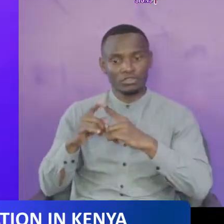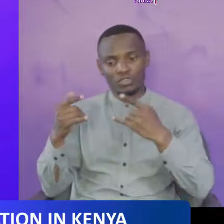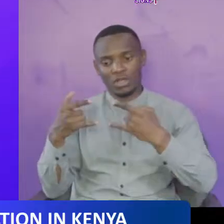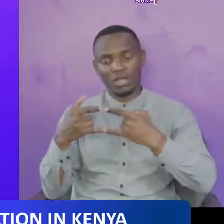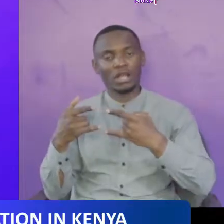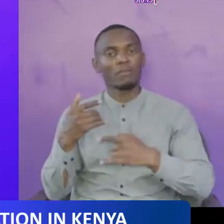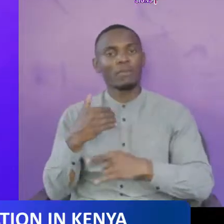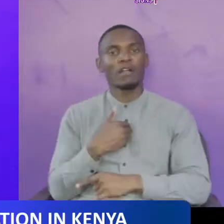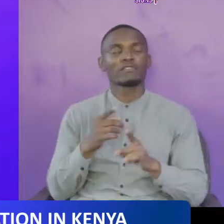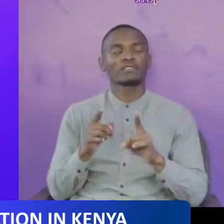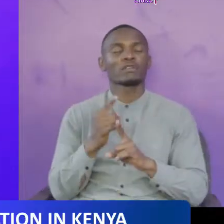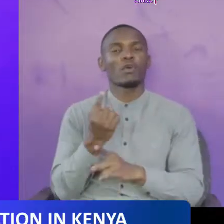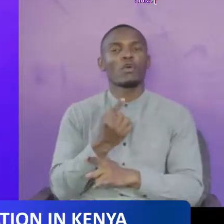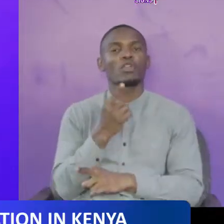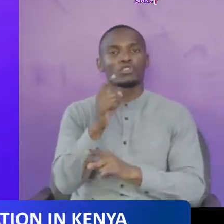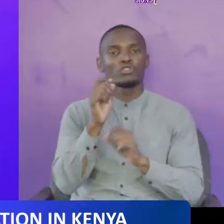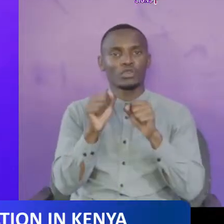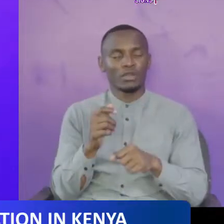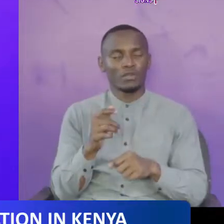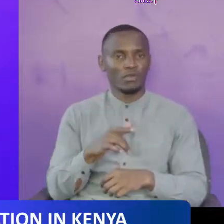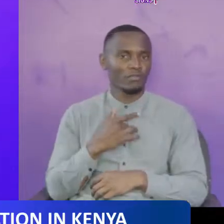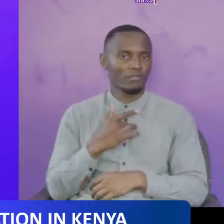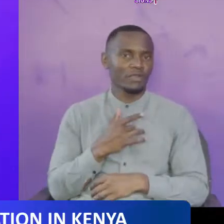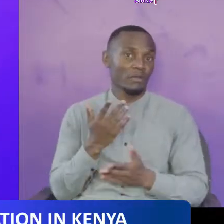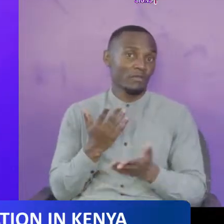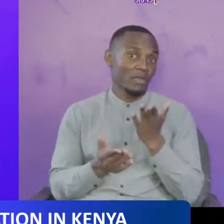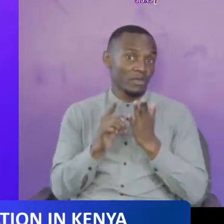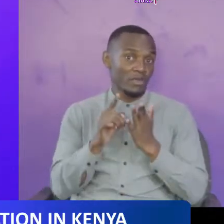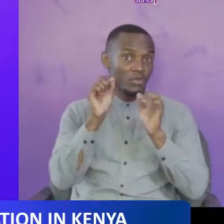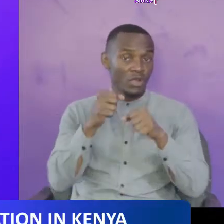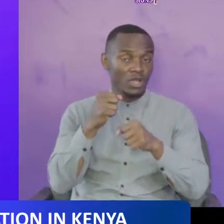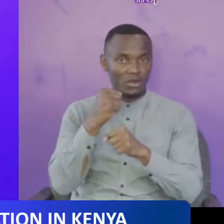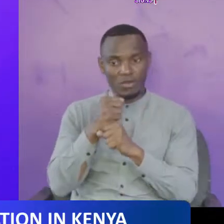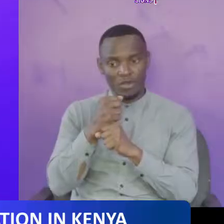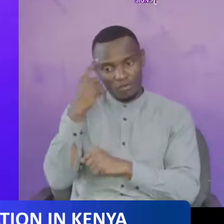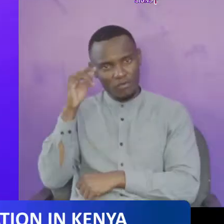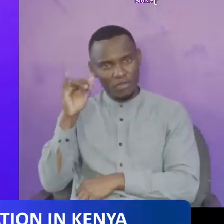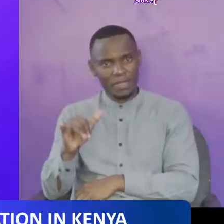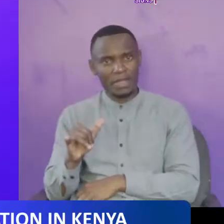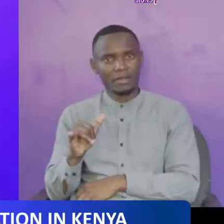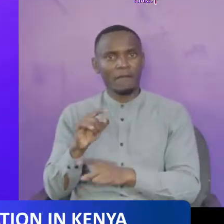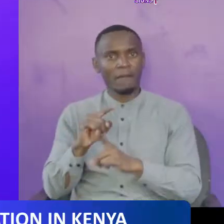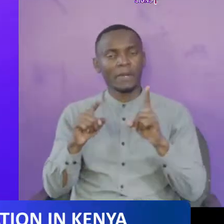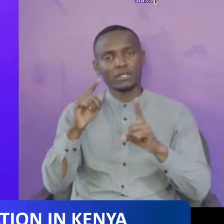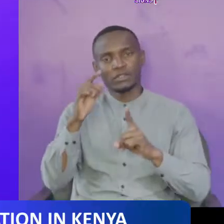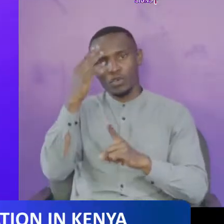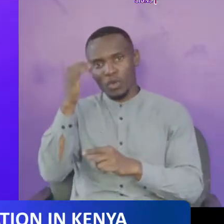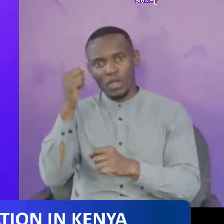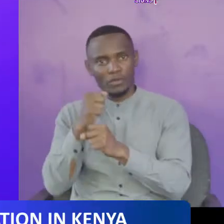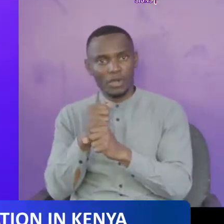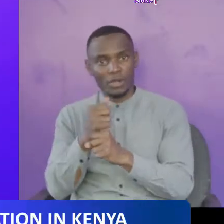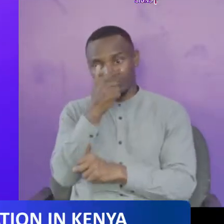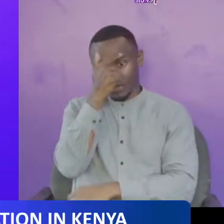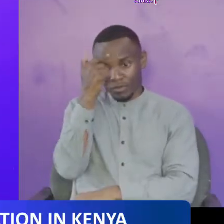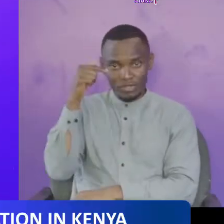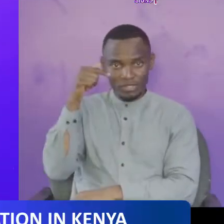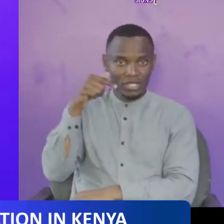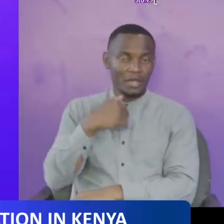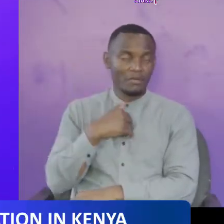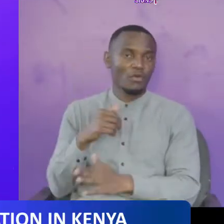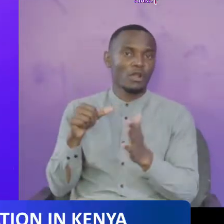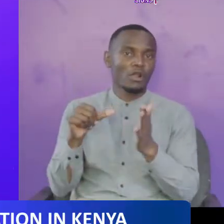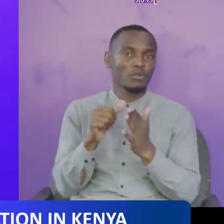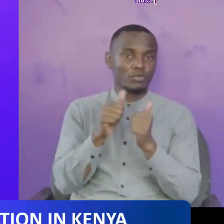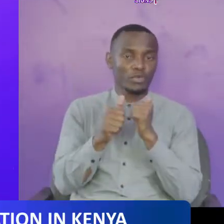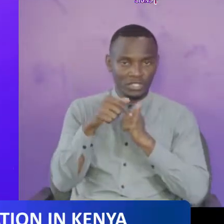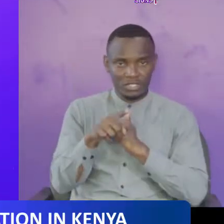that you only can fill. By the way, you might even work for that person, but why will you be working for them? Because there's a problem that they cannot solve. And you're